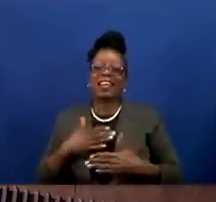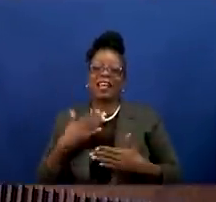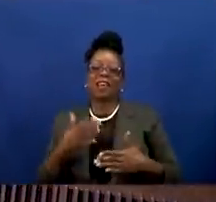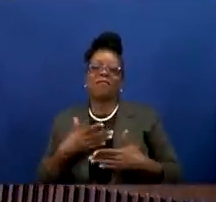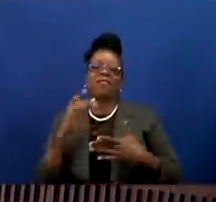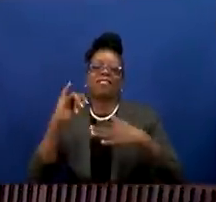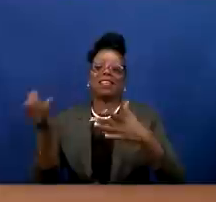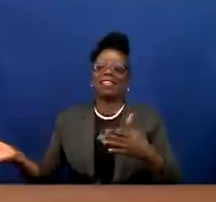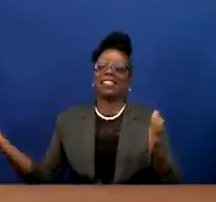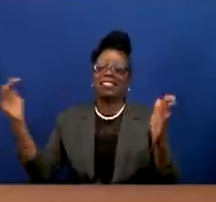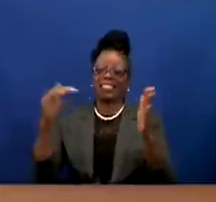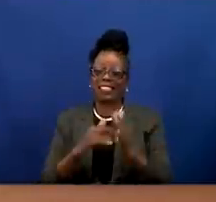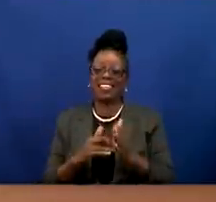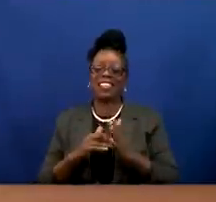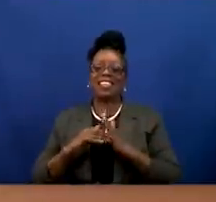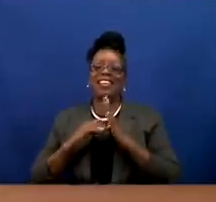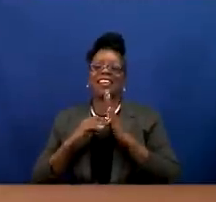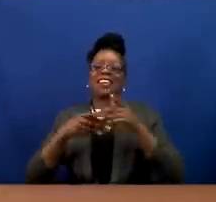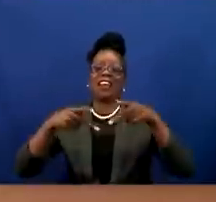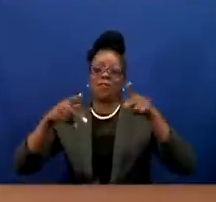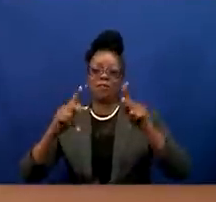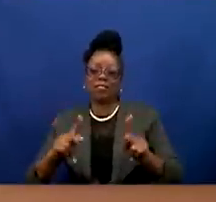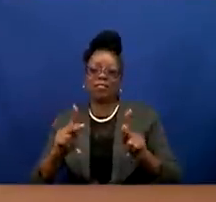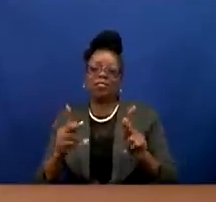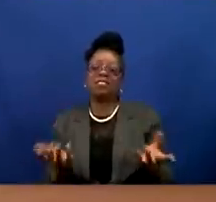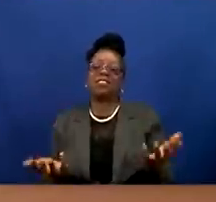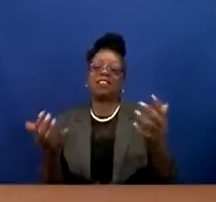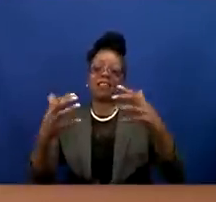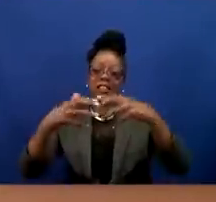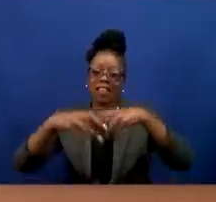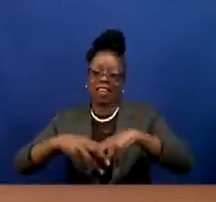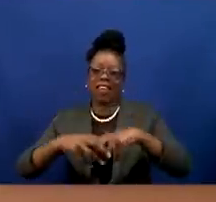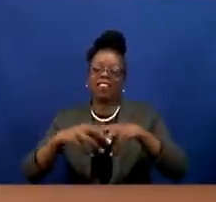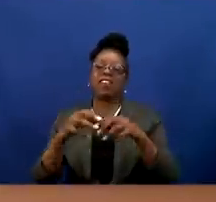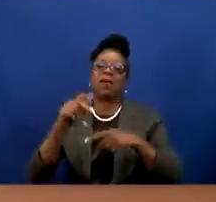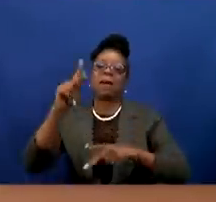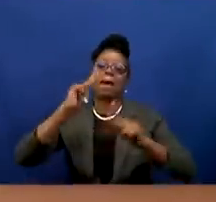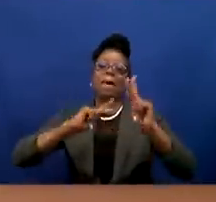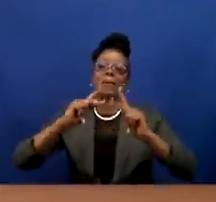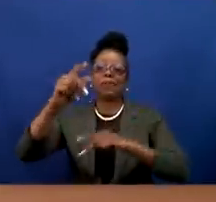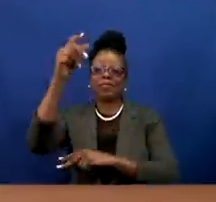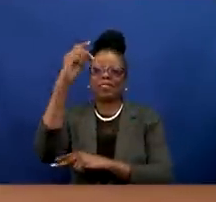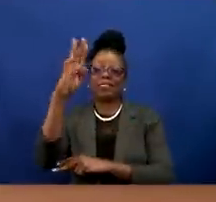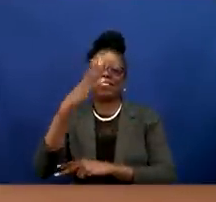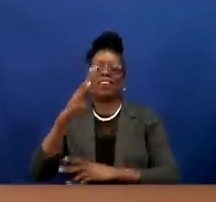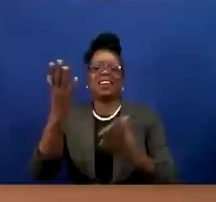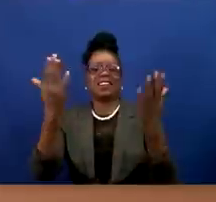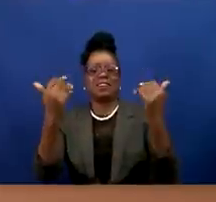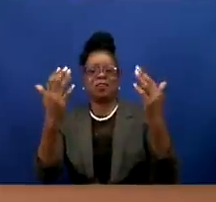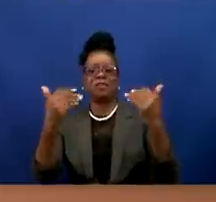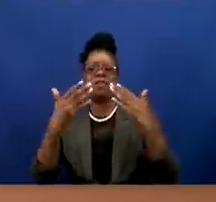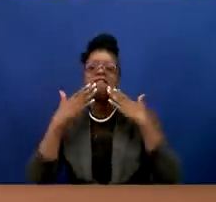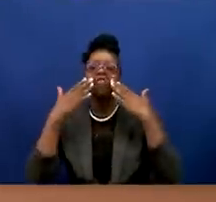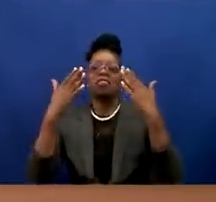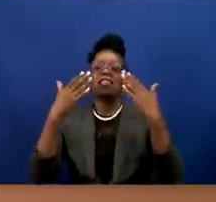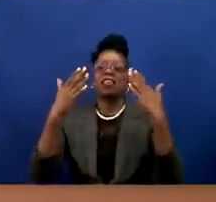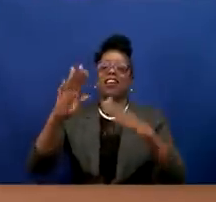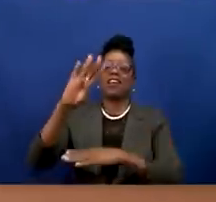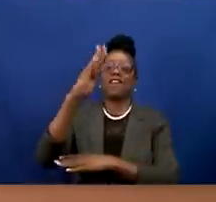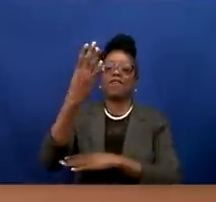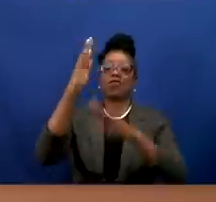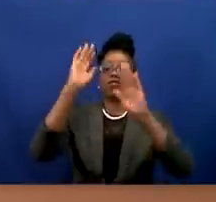us one more chance, one more opportunity to gather together as the people of God. Somebody ought to thank God for the fourth Sunday of